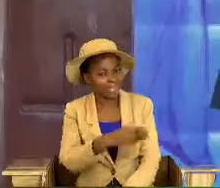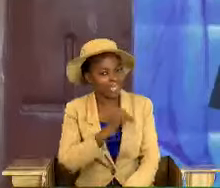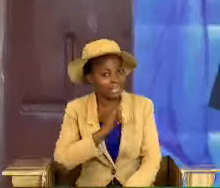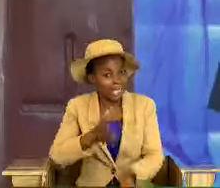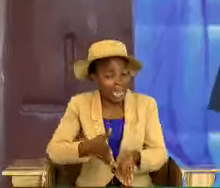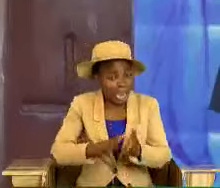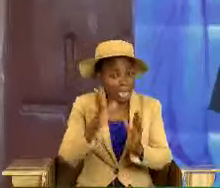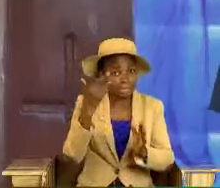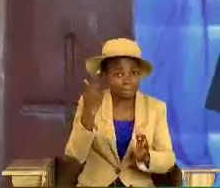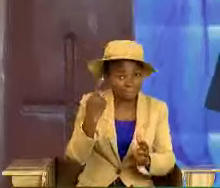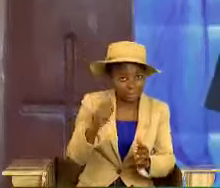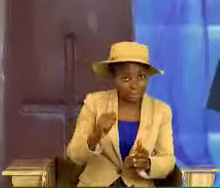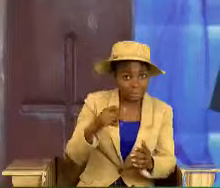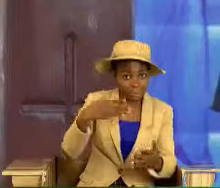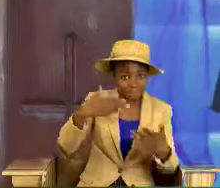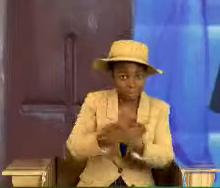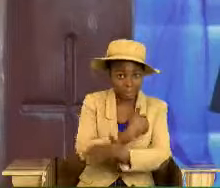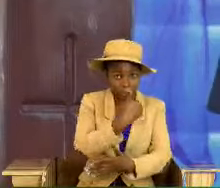go